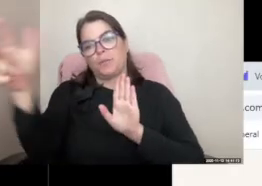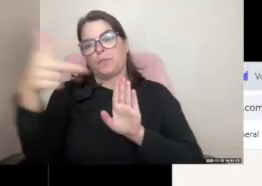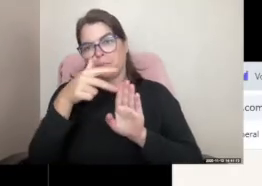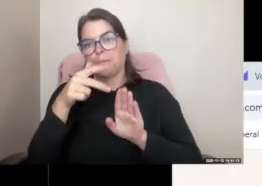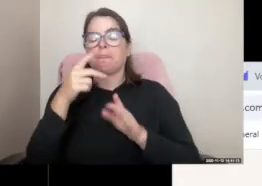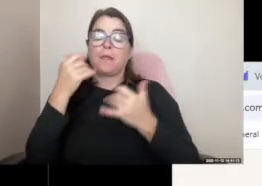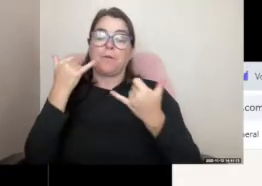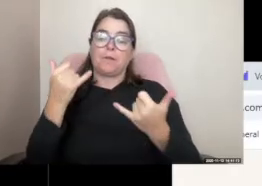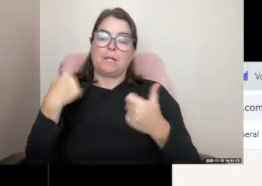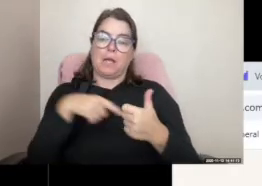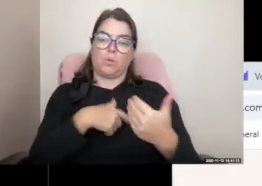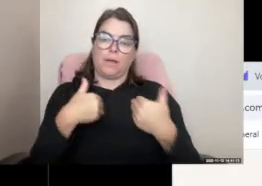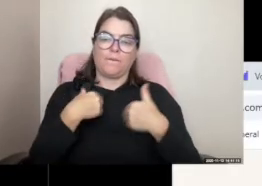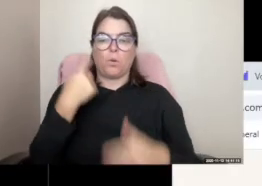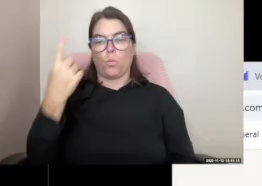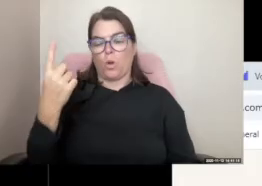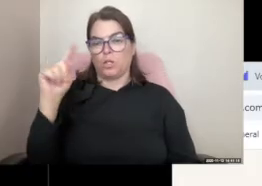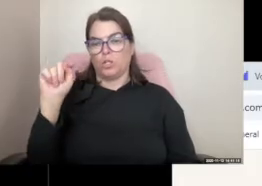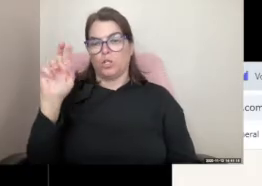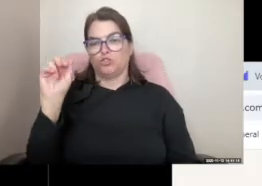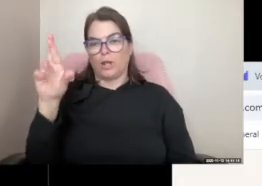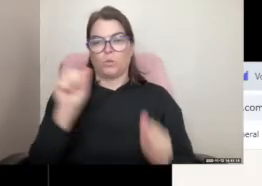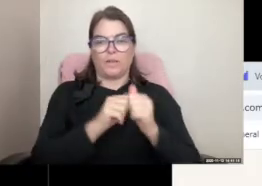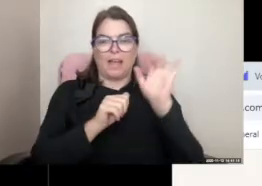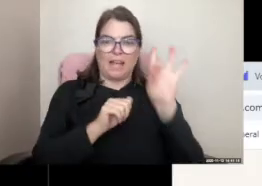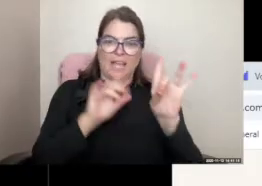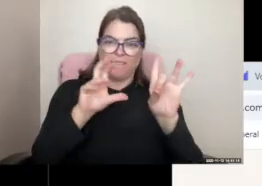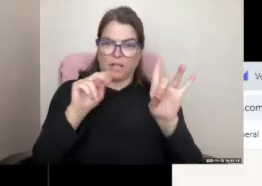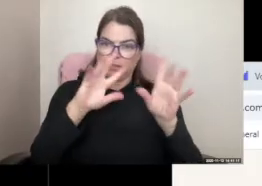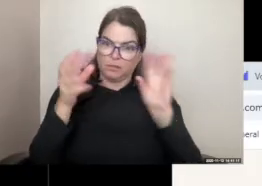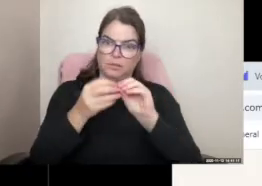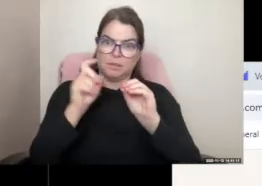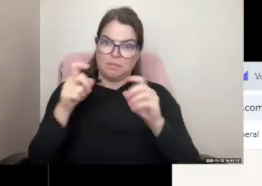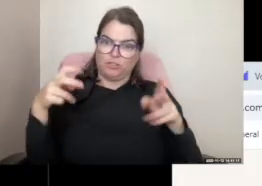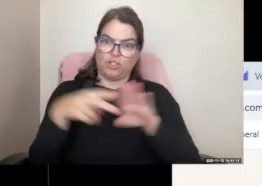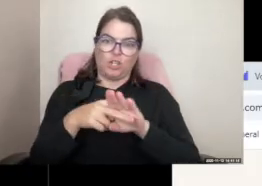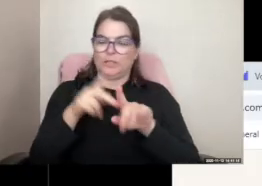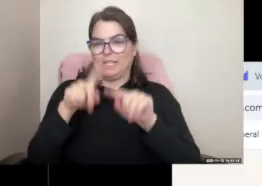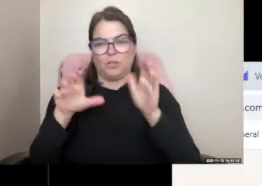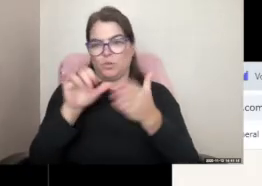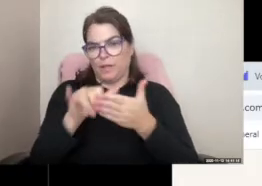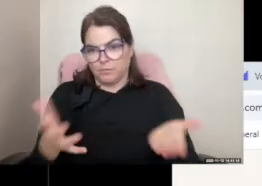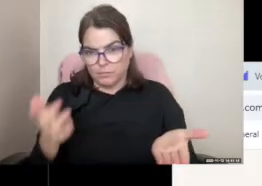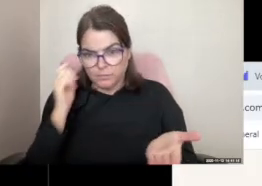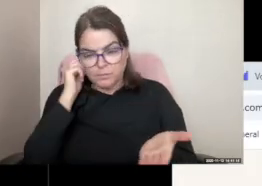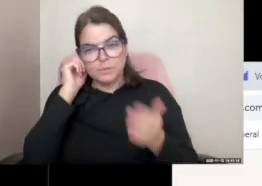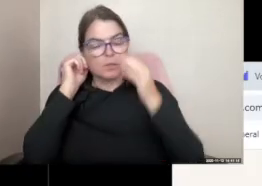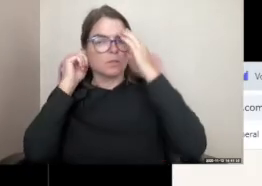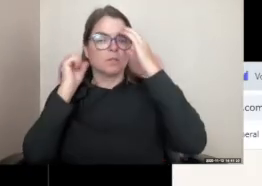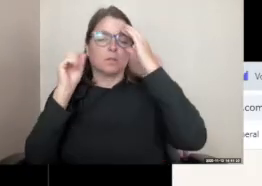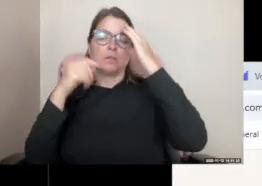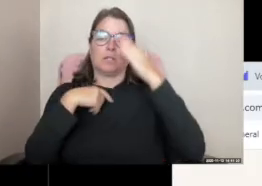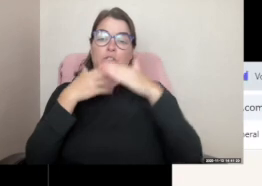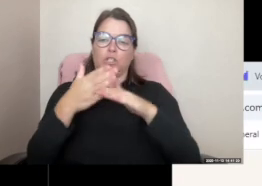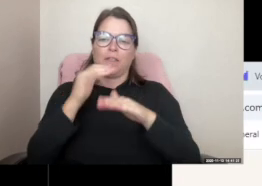them differently, because we really need that extra support up front in order to create that ecosystem, to create the charging, to have the ability to charge in the field 4 miles